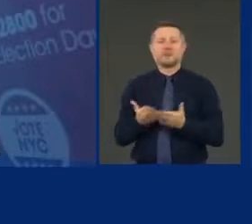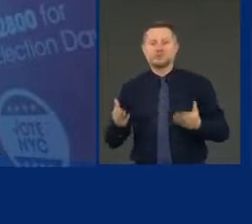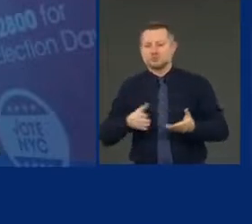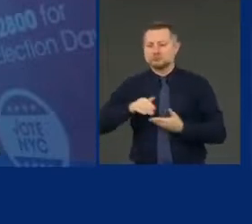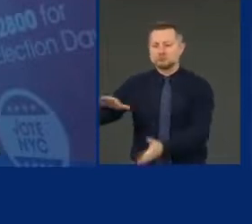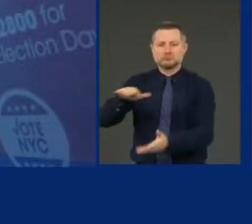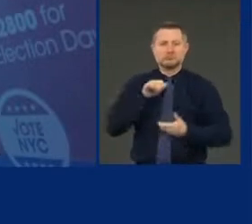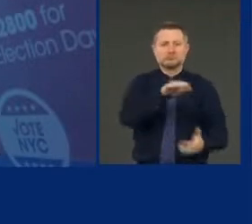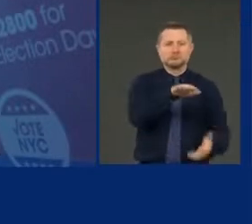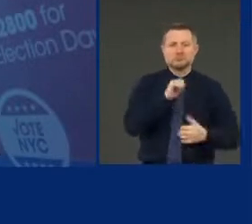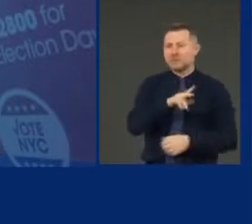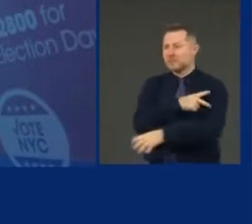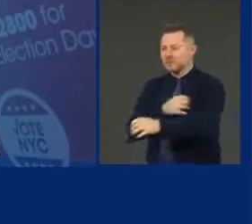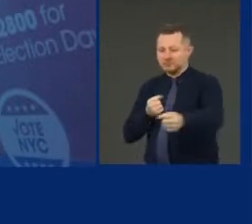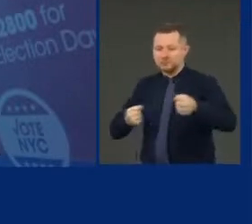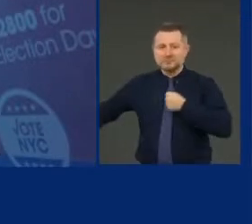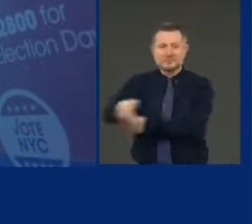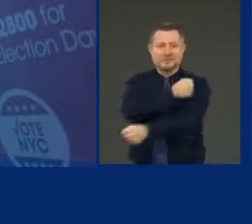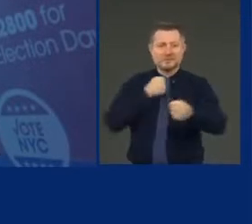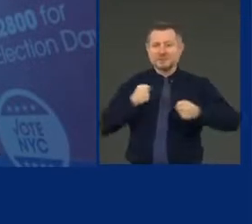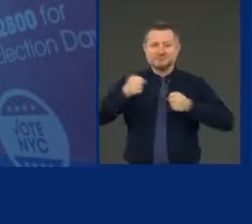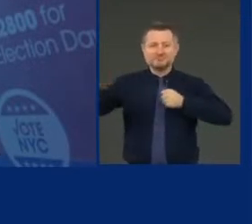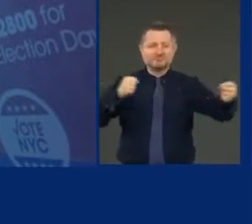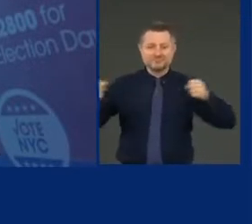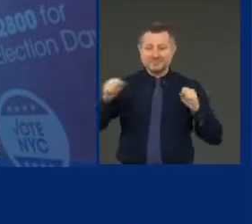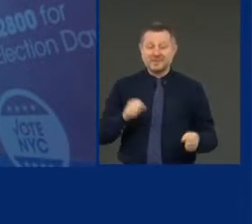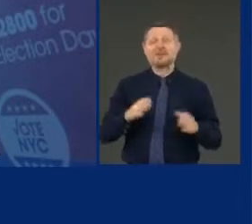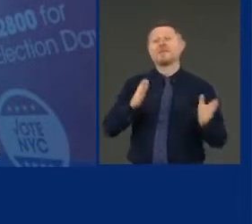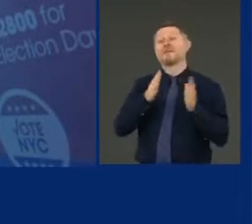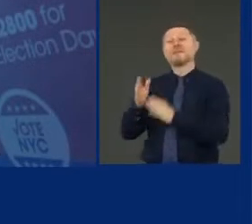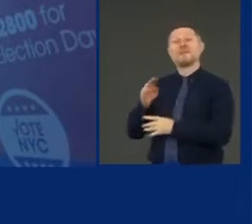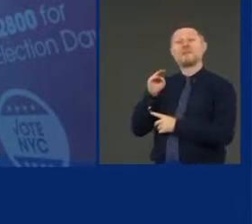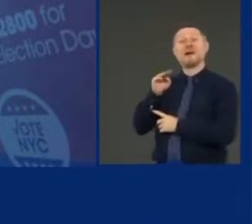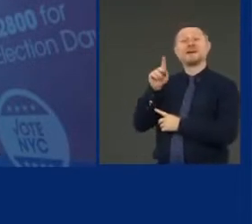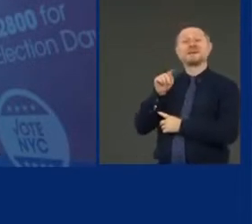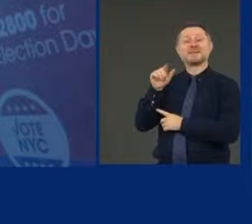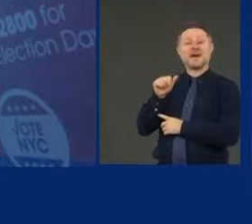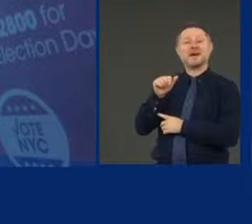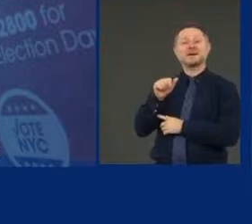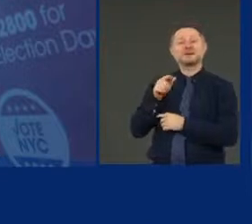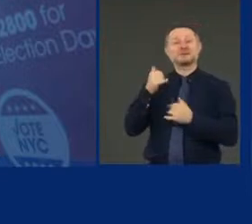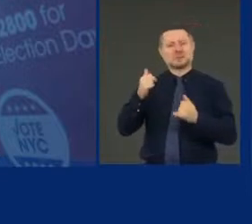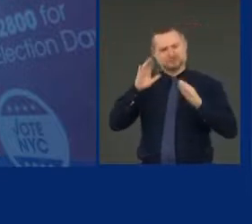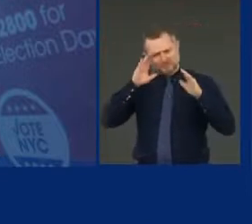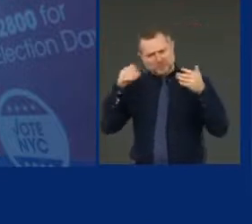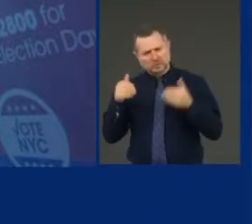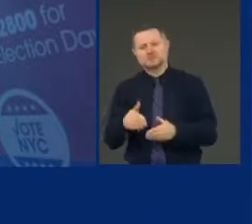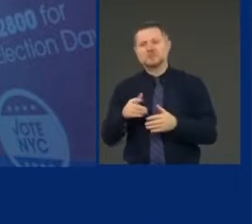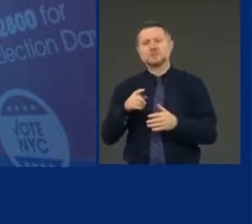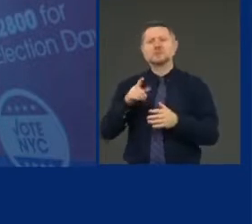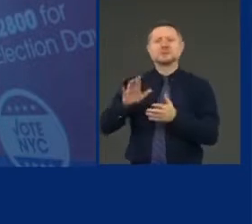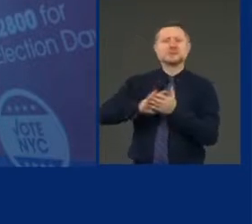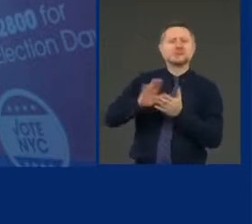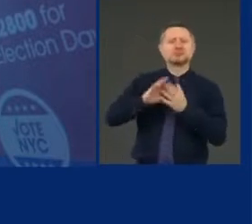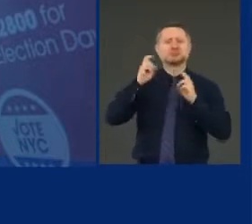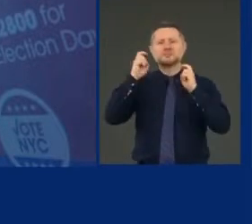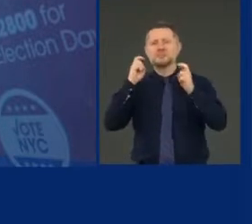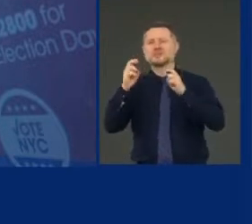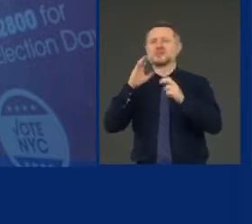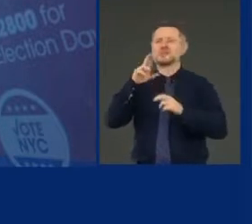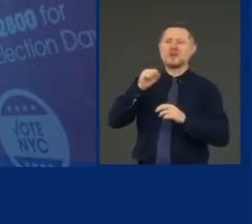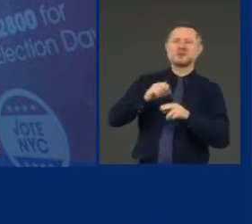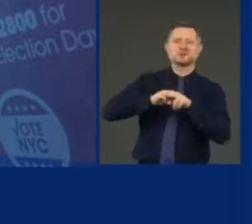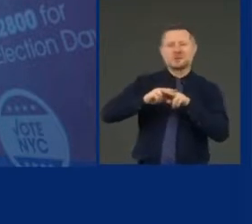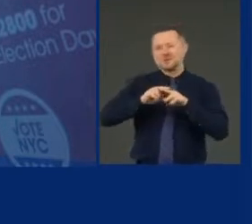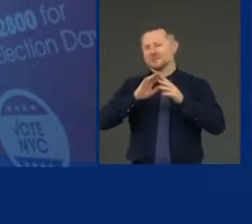public transportation, has been getting prepared. They're disinfecting trains like never before, but they have another